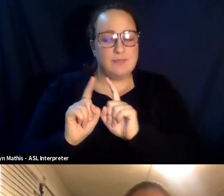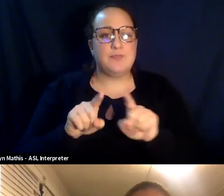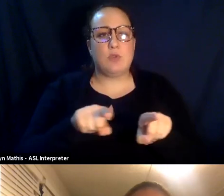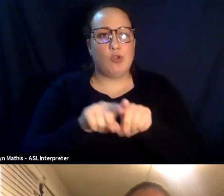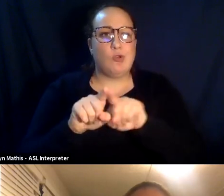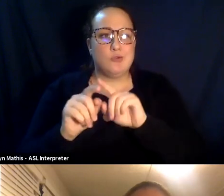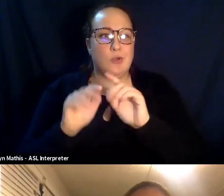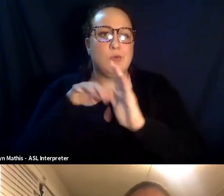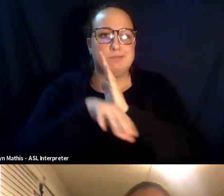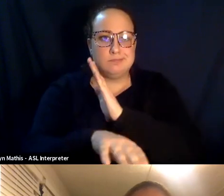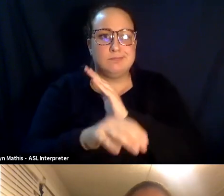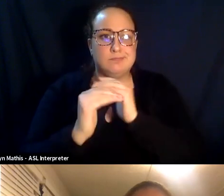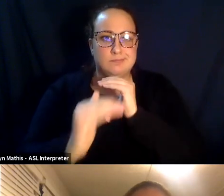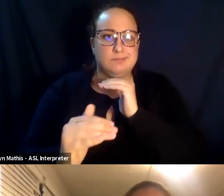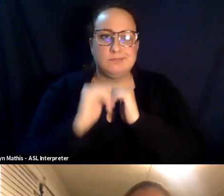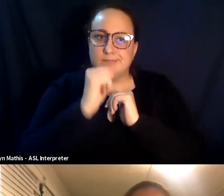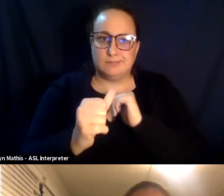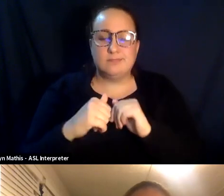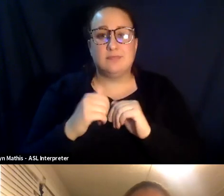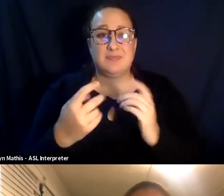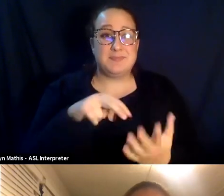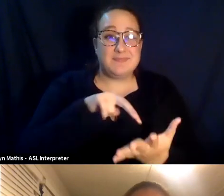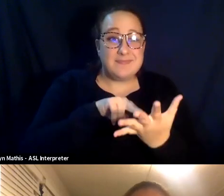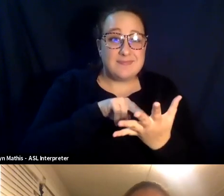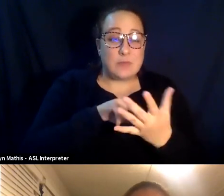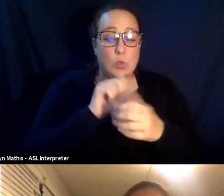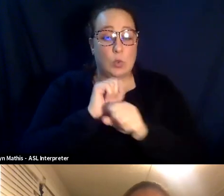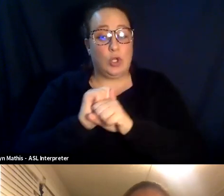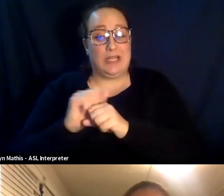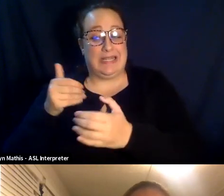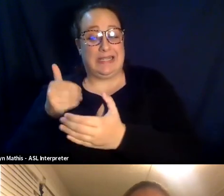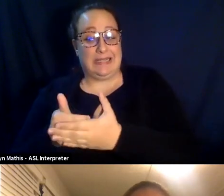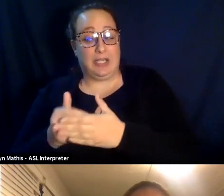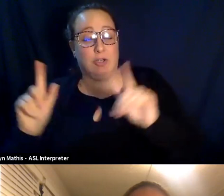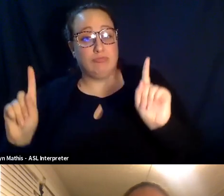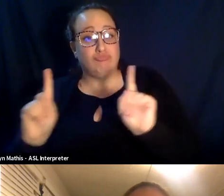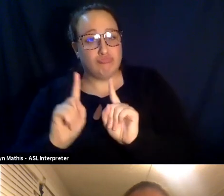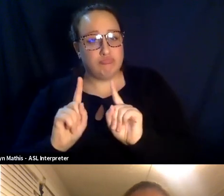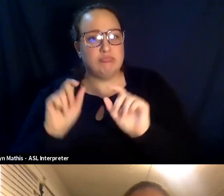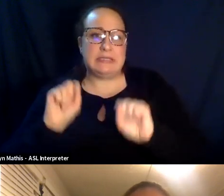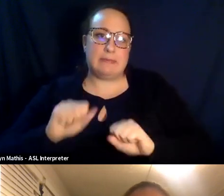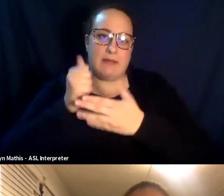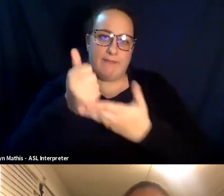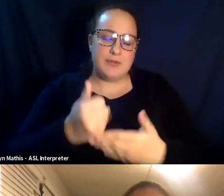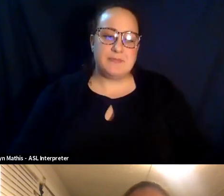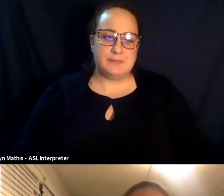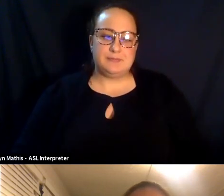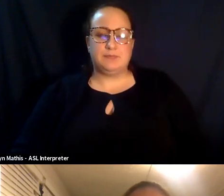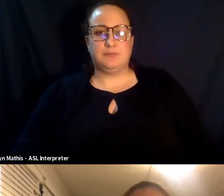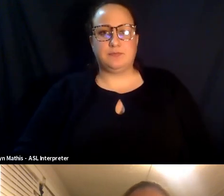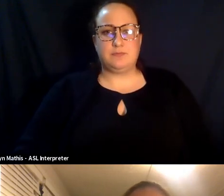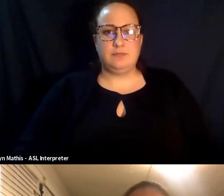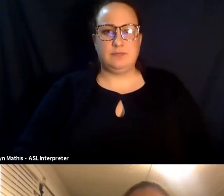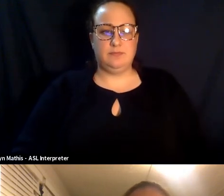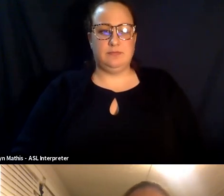dysregulate. So even standing up or working near you when he's working can be helpful. Those